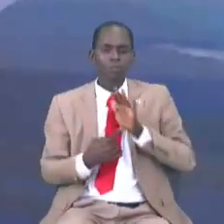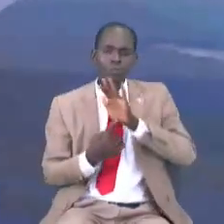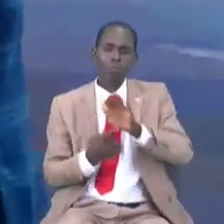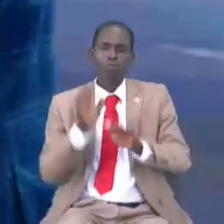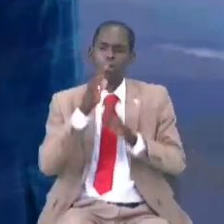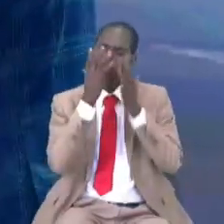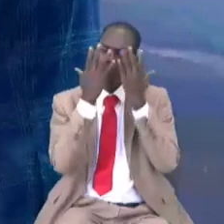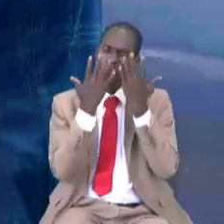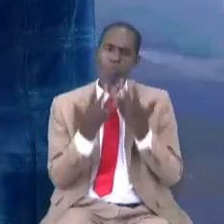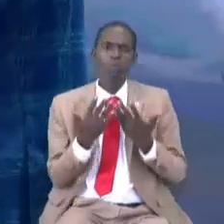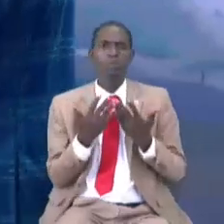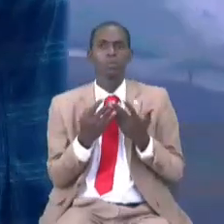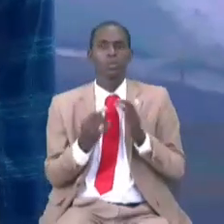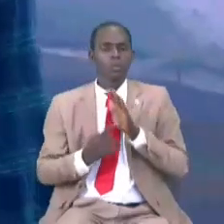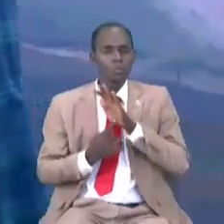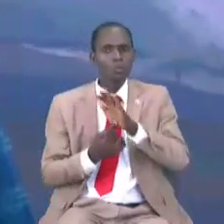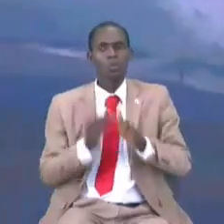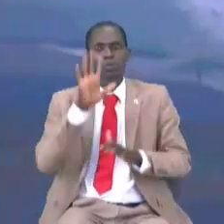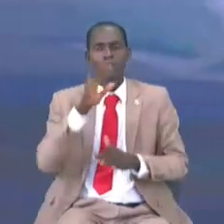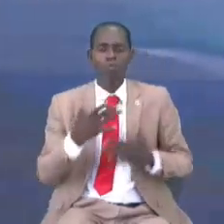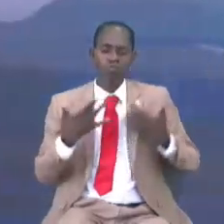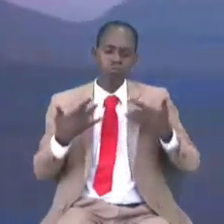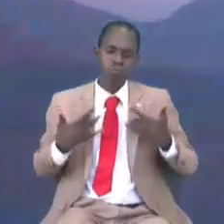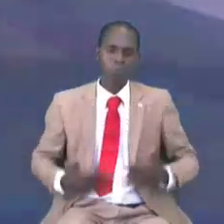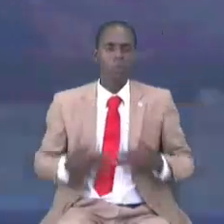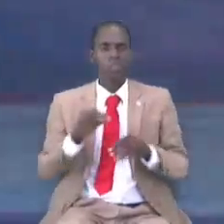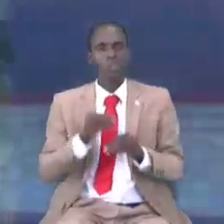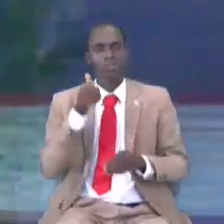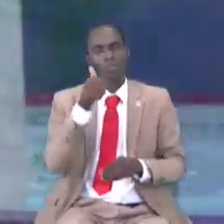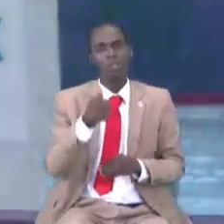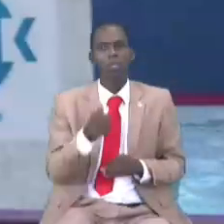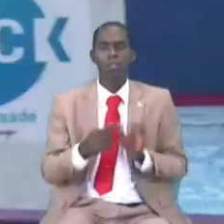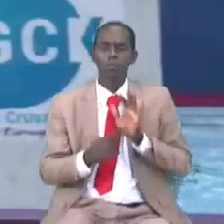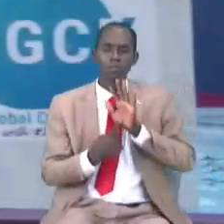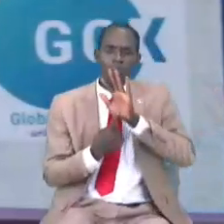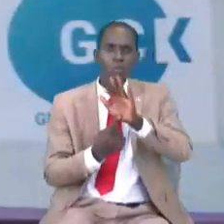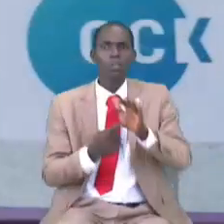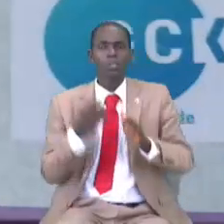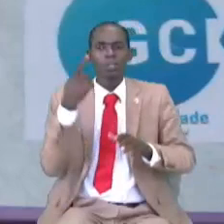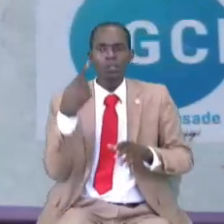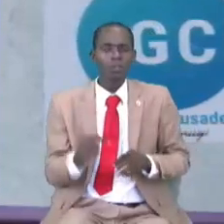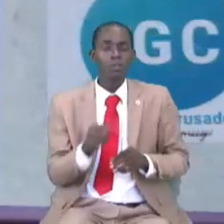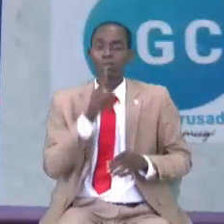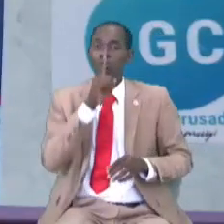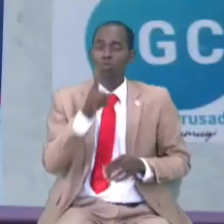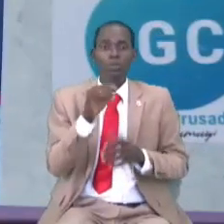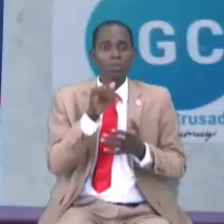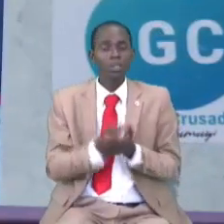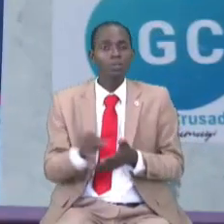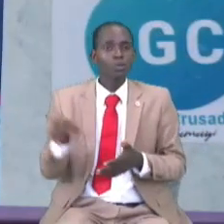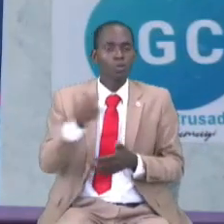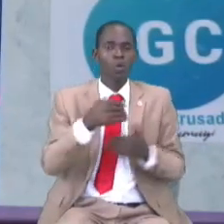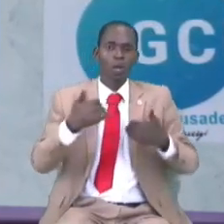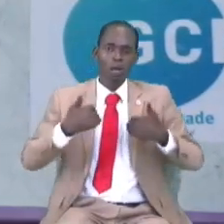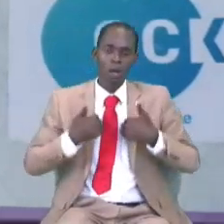yourself. Express the fact that you have gone astray and you have sinned, and be covered